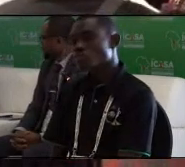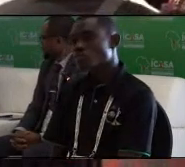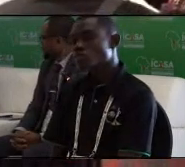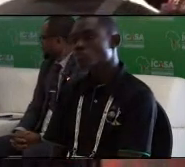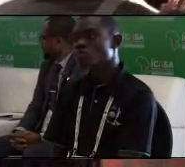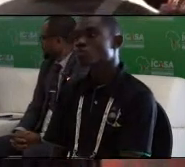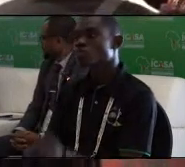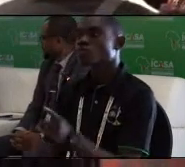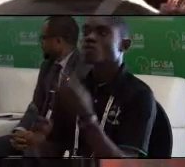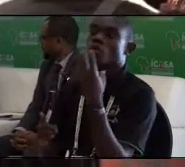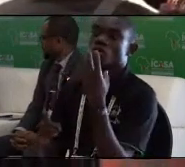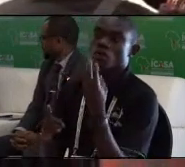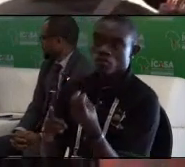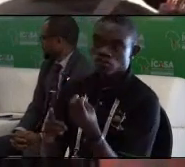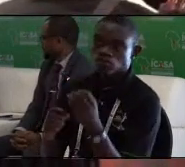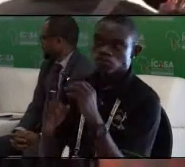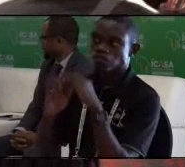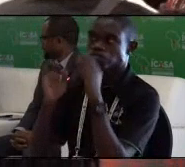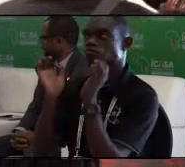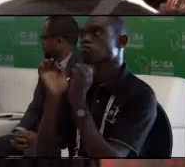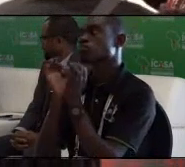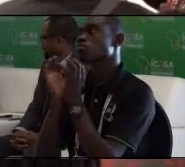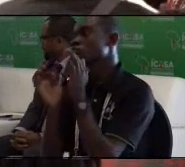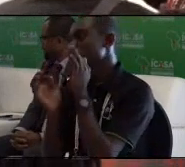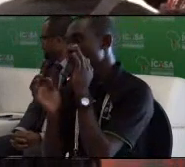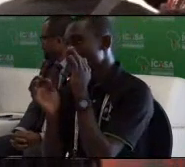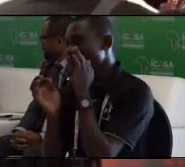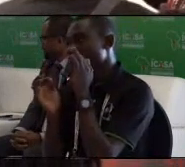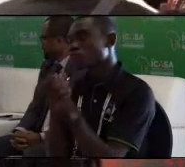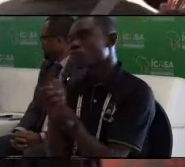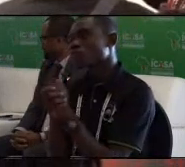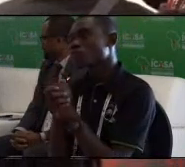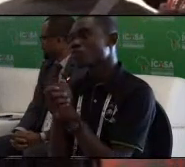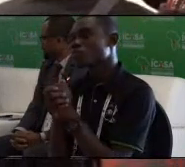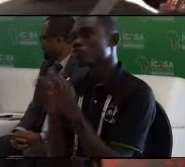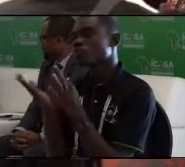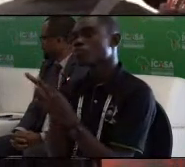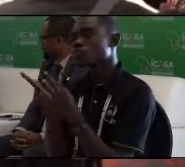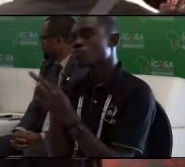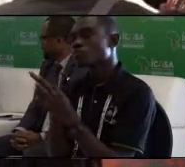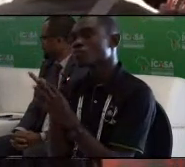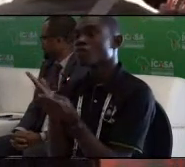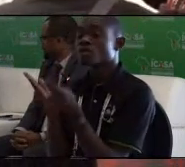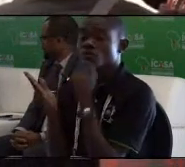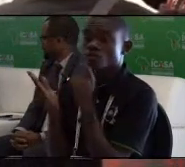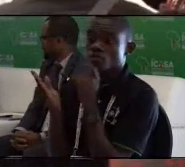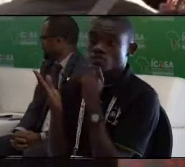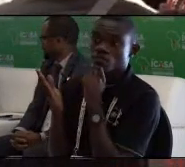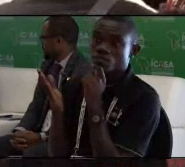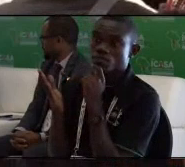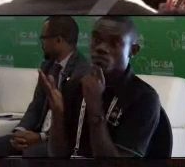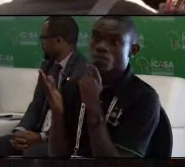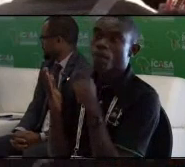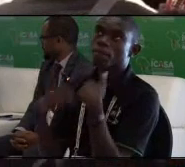Also from the perspective of how we have handled this for the Global Fund investment, because you know that Uganda and Tanzania, the Global Fund